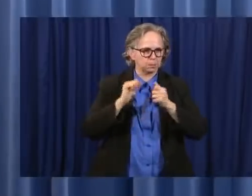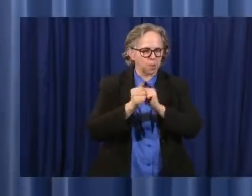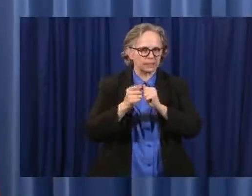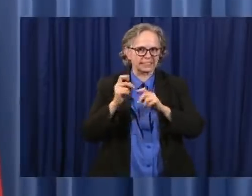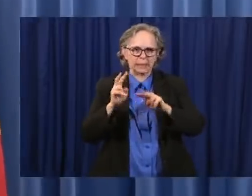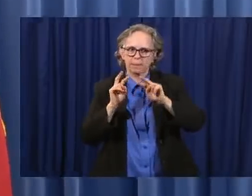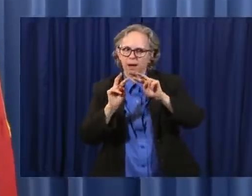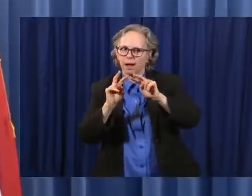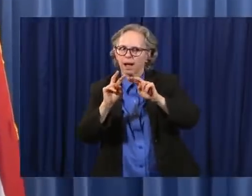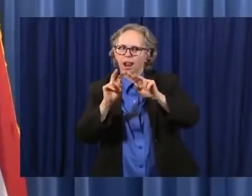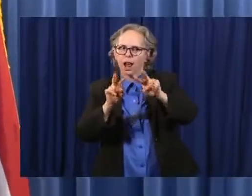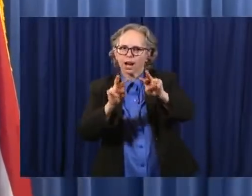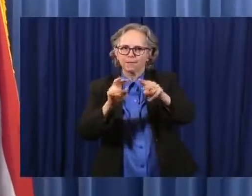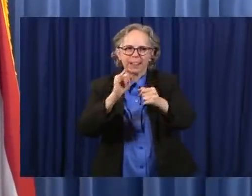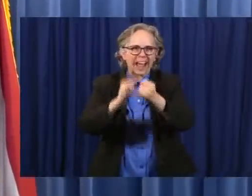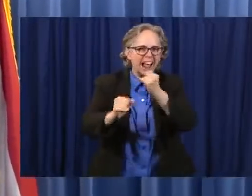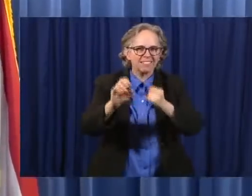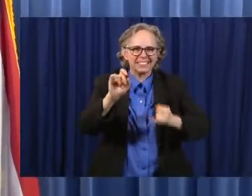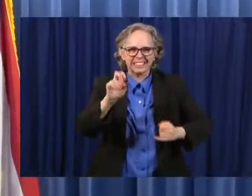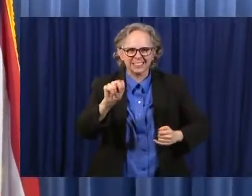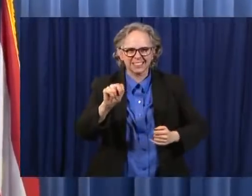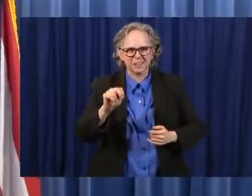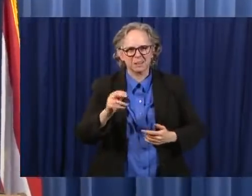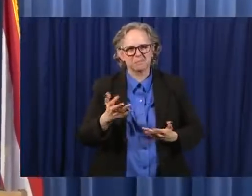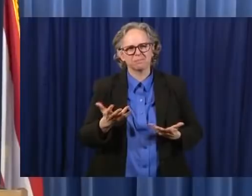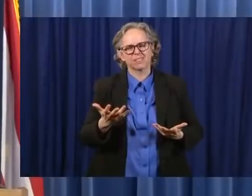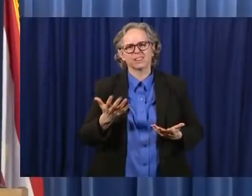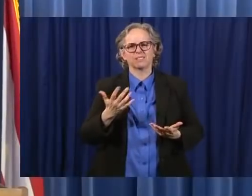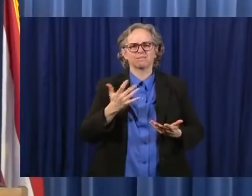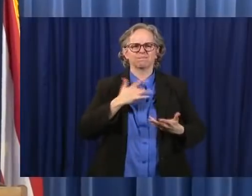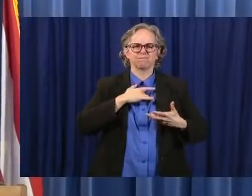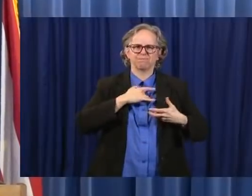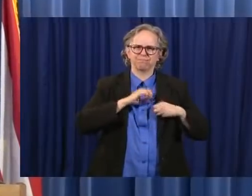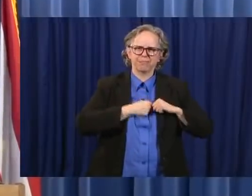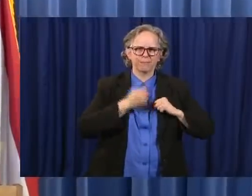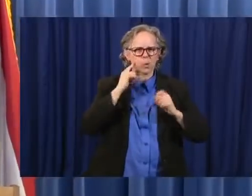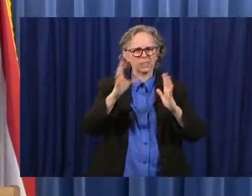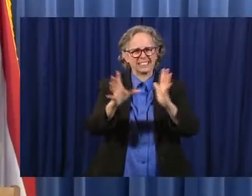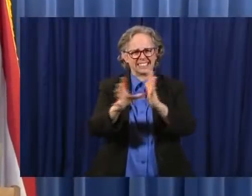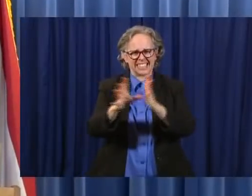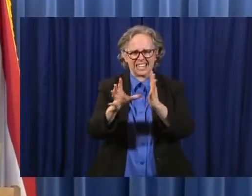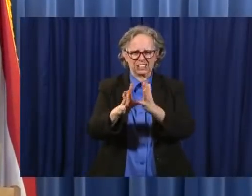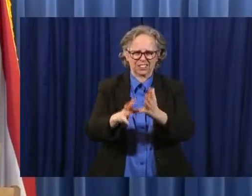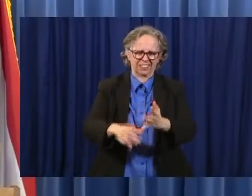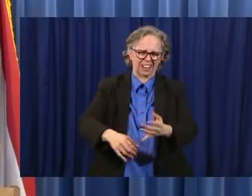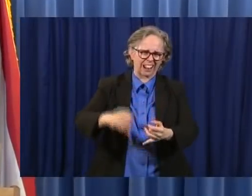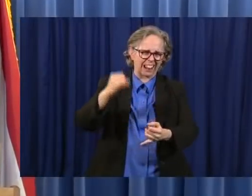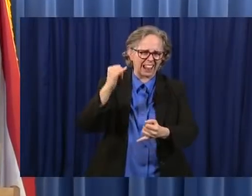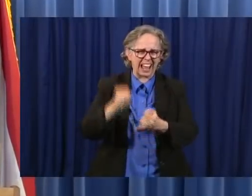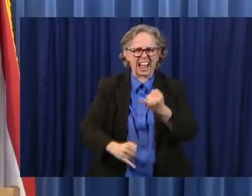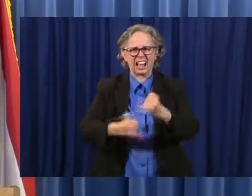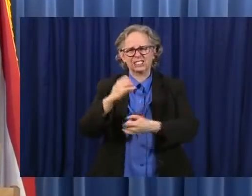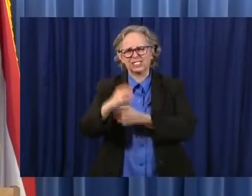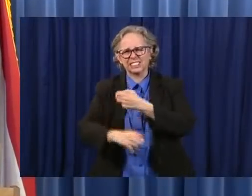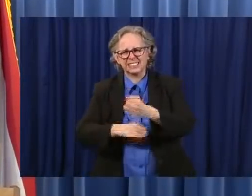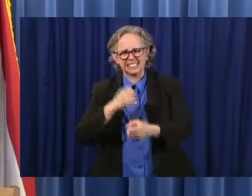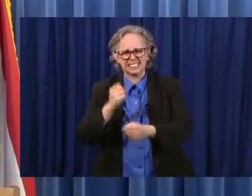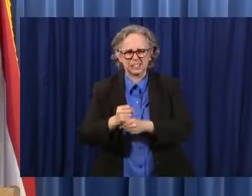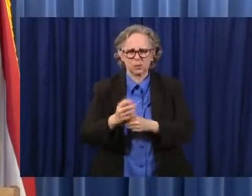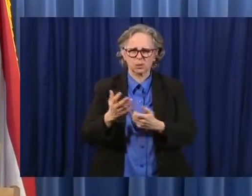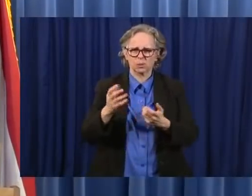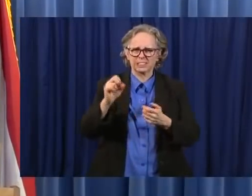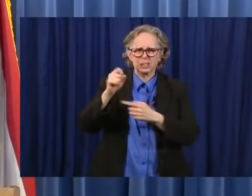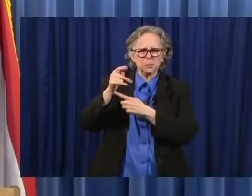that. Particularly hard for seniors, some of whom are wrapping up their sports career. Any other year, there'd be